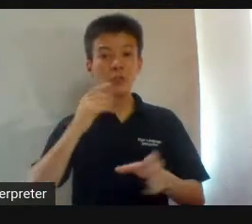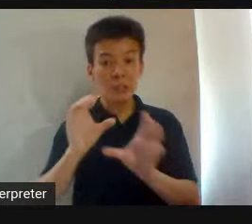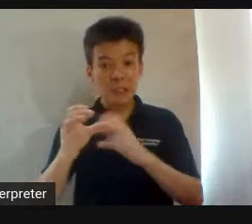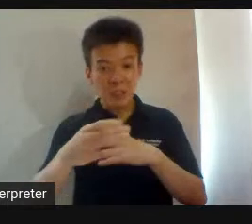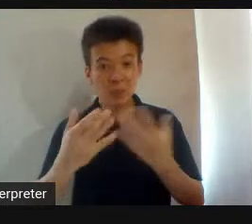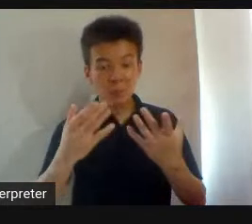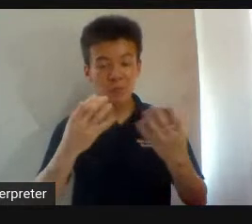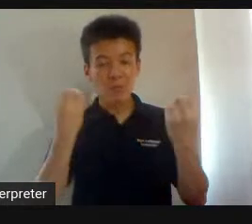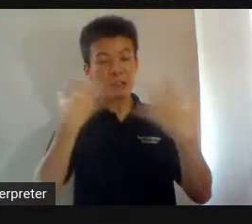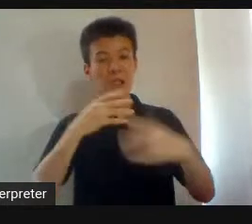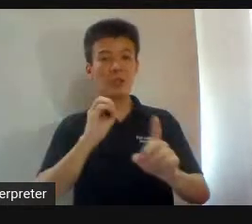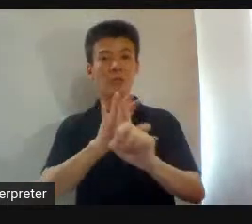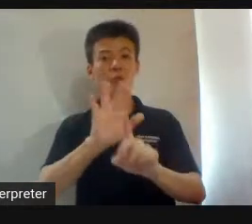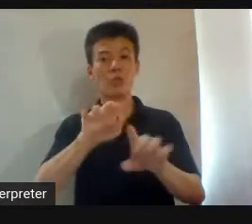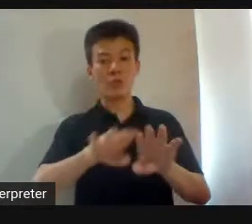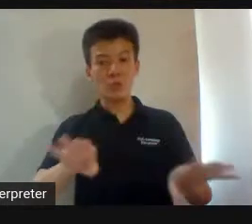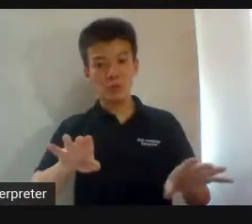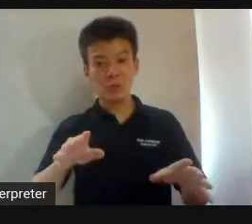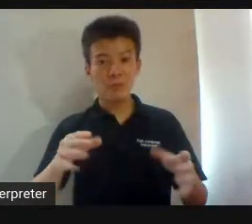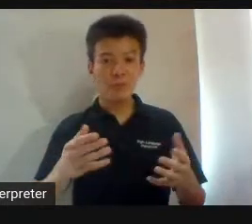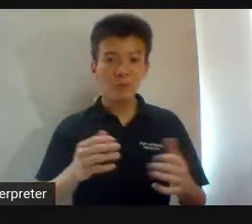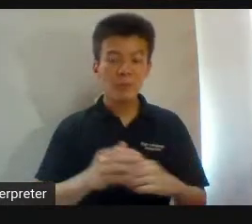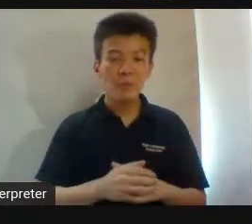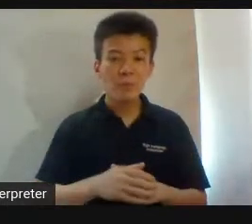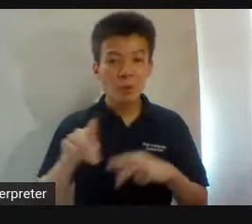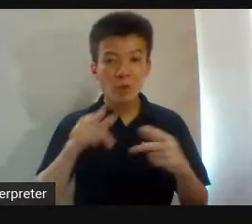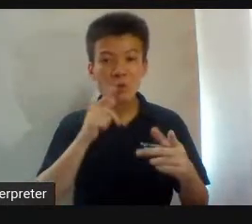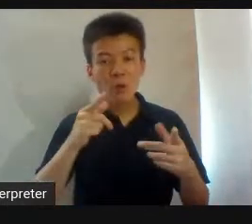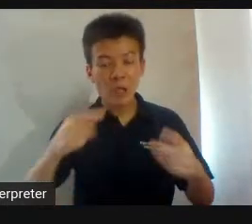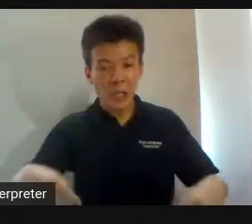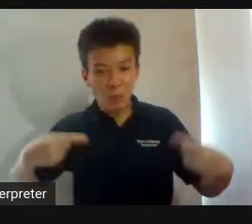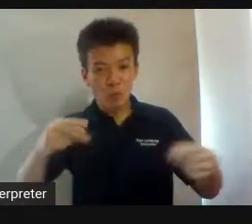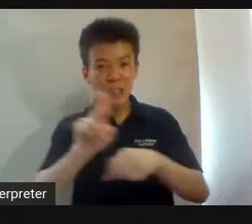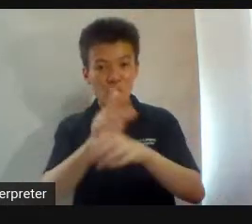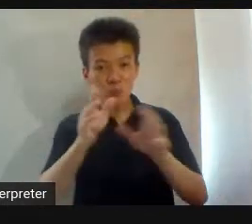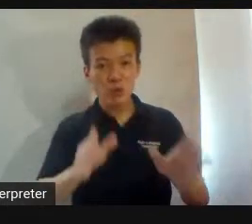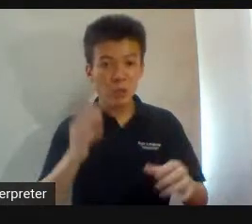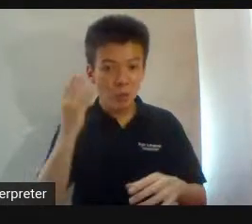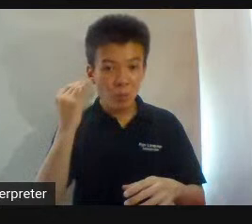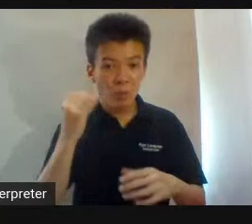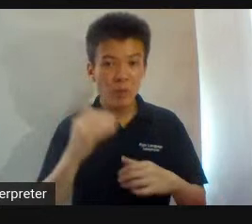be scared to expose their children even to people who are wheelchair users because